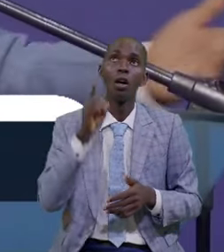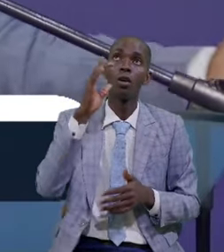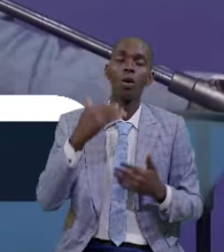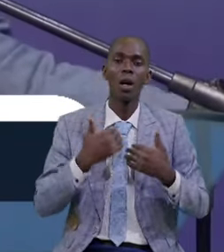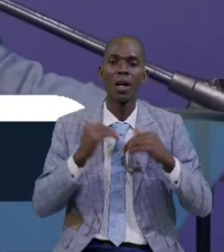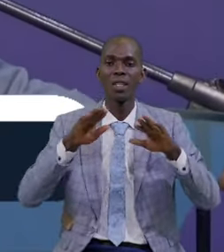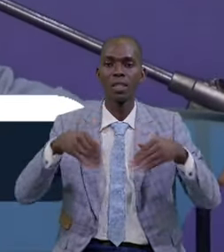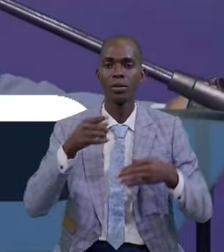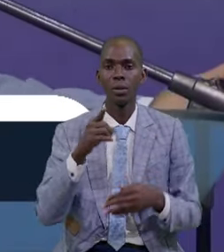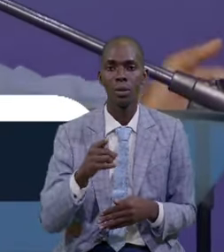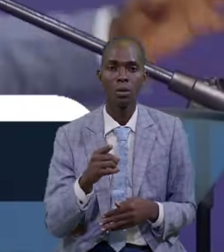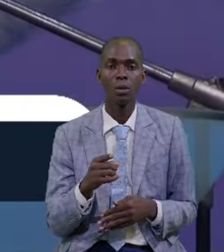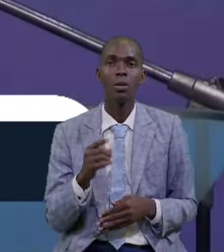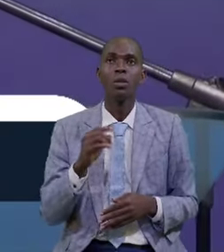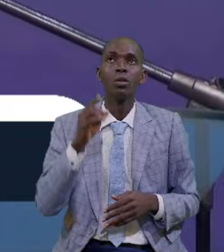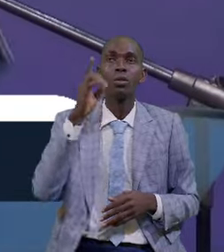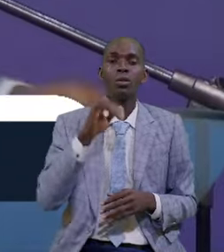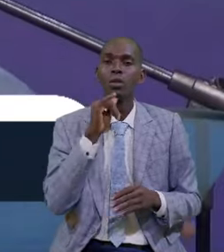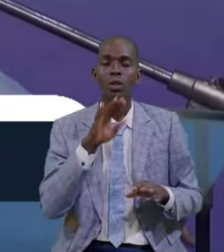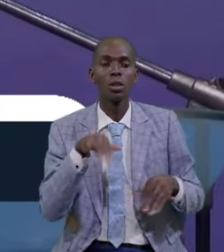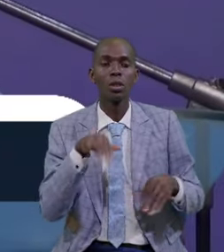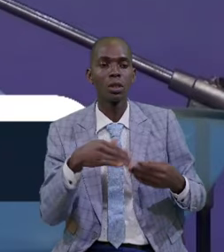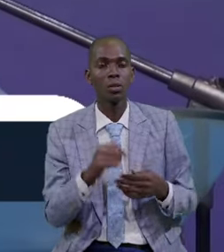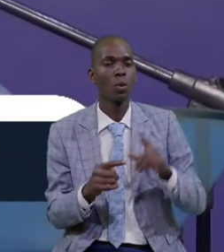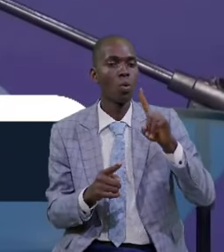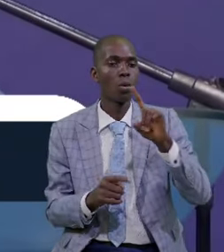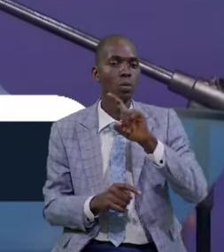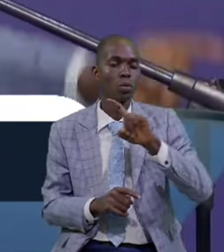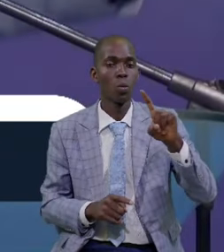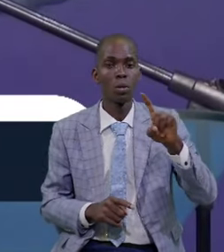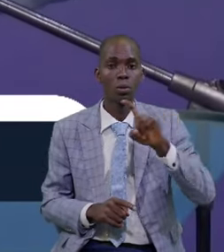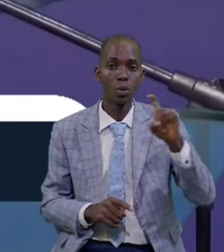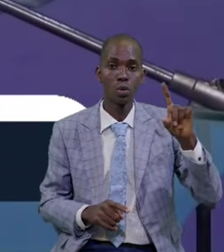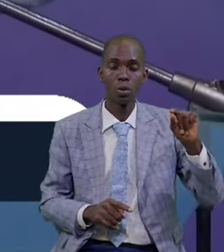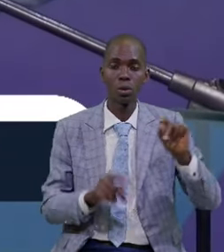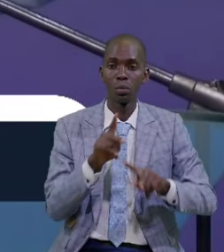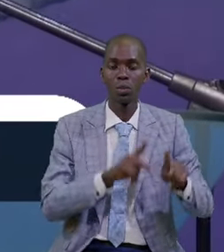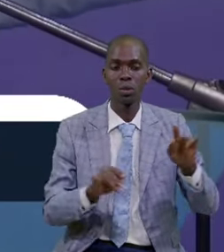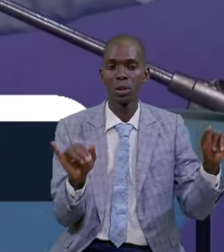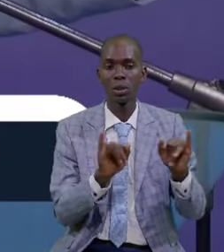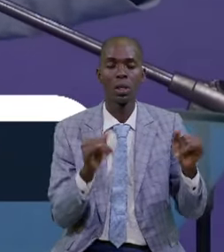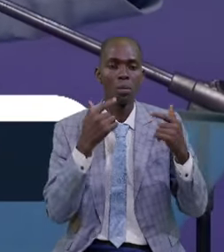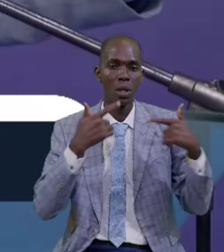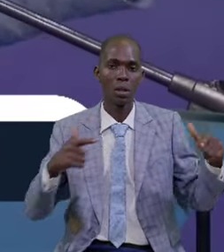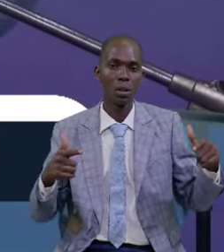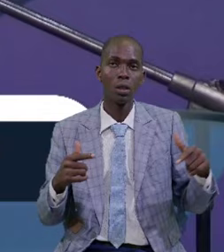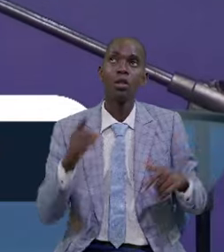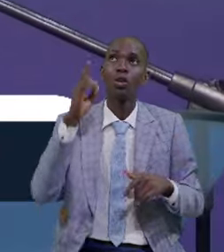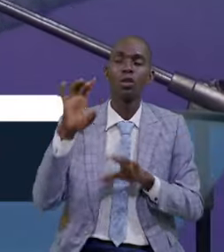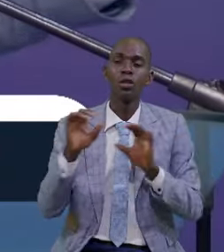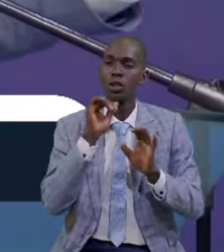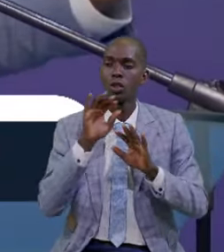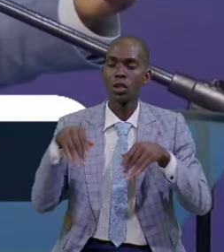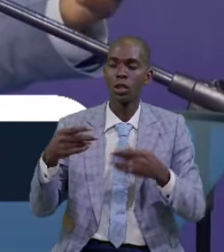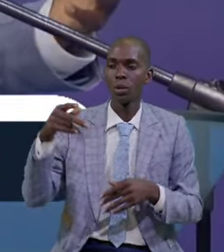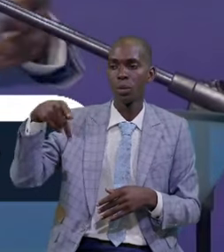the 120 the same language. He didn't give Peter that language. And then he